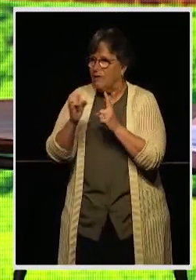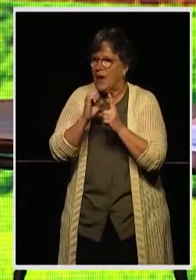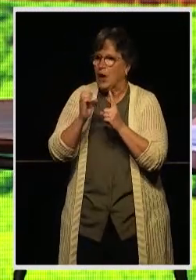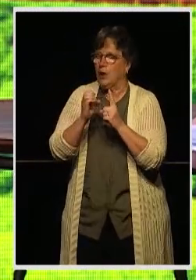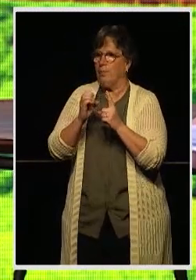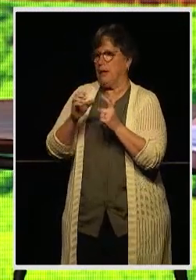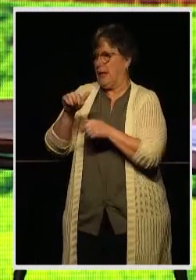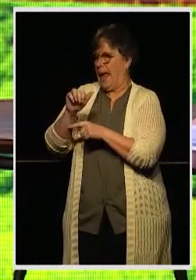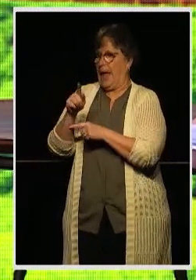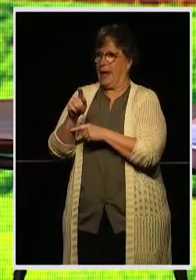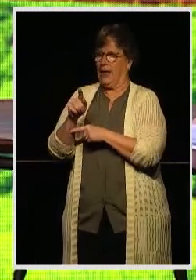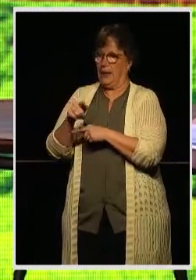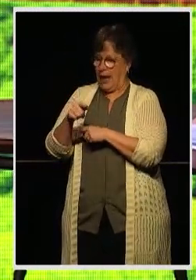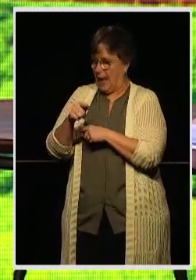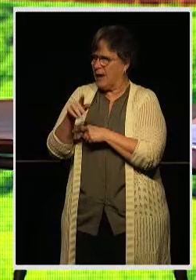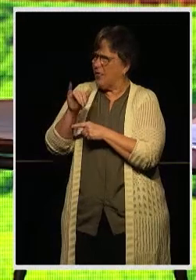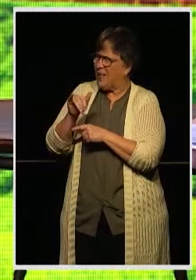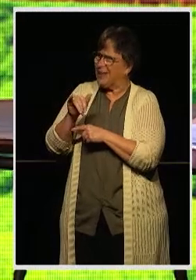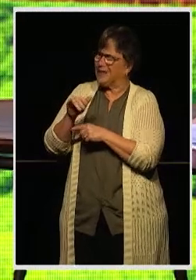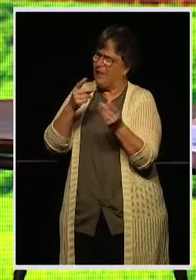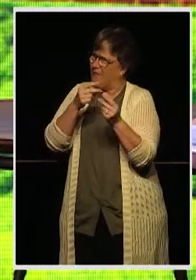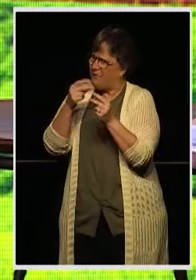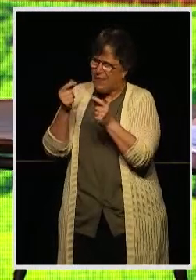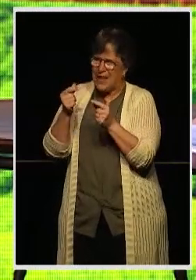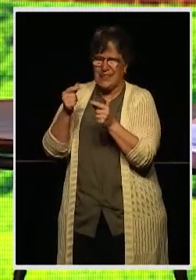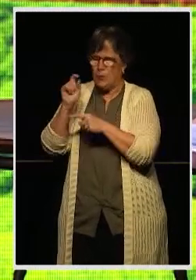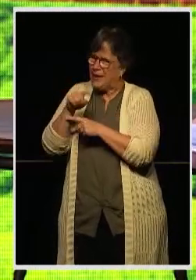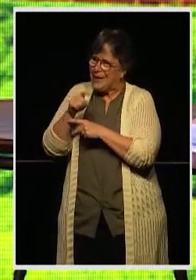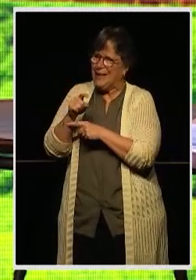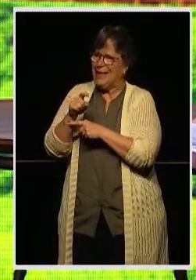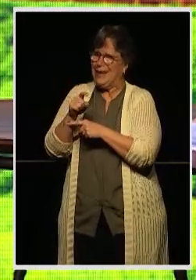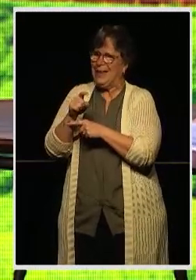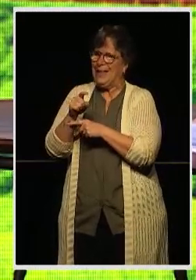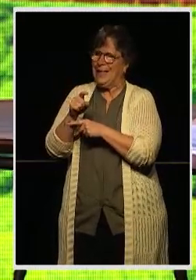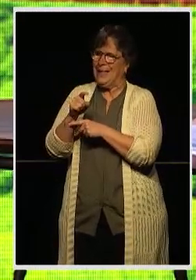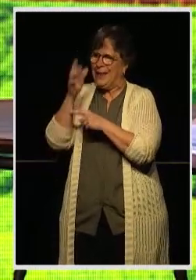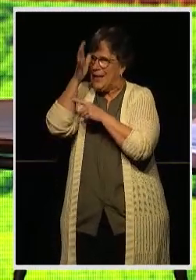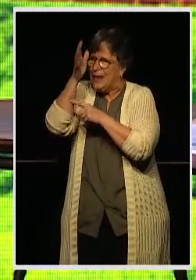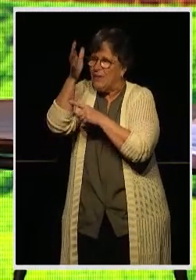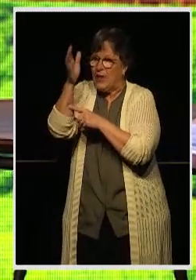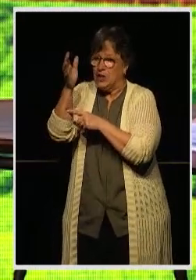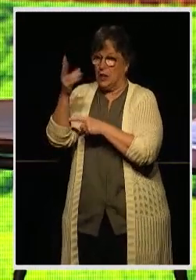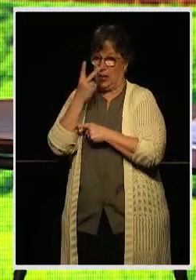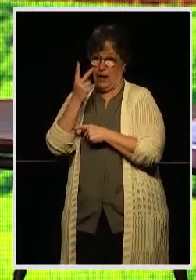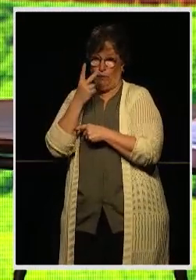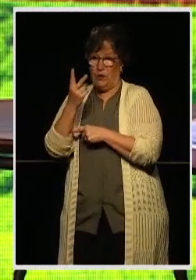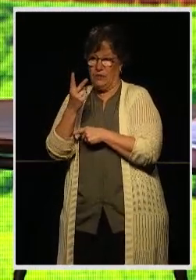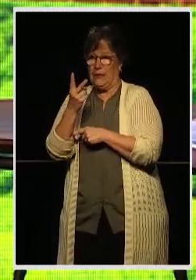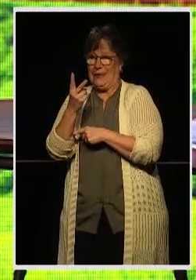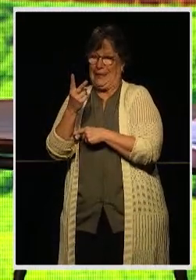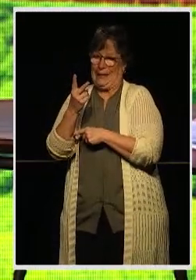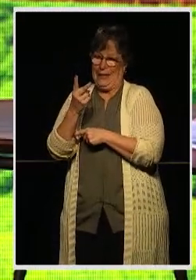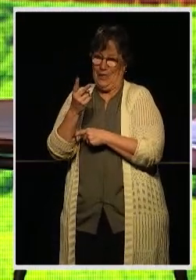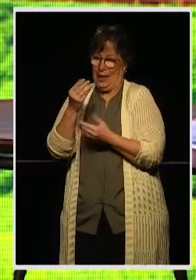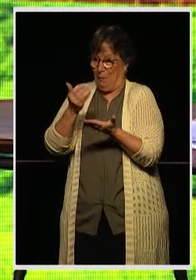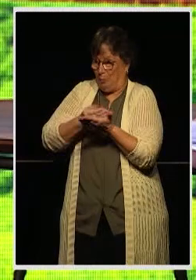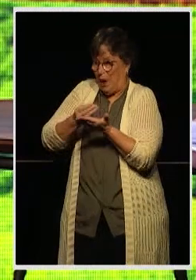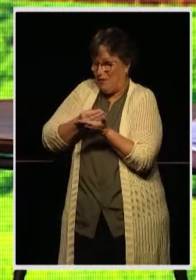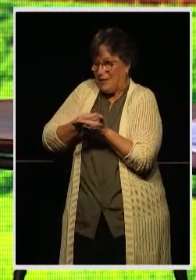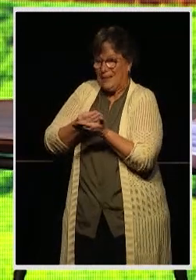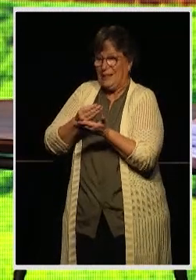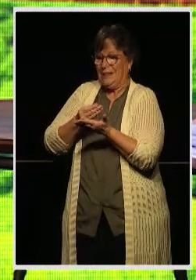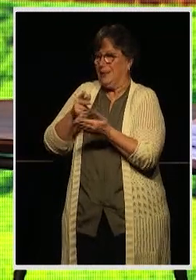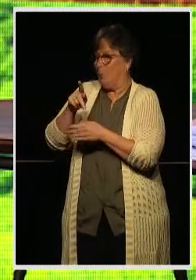York State, which still needs a lot more innovation. As we've seen, the profit margins on the business have not really revealed